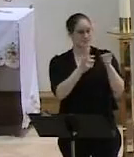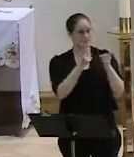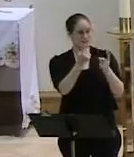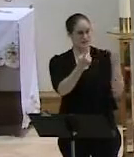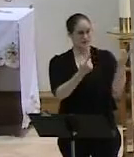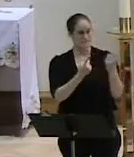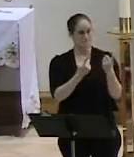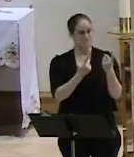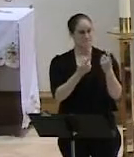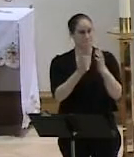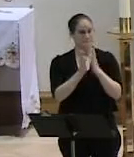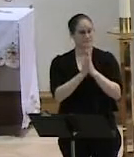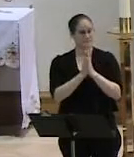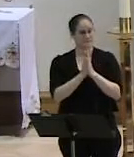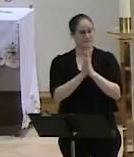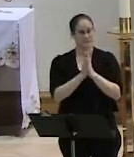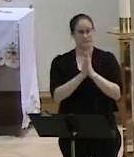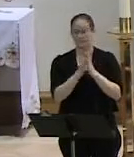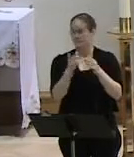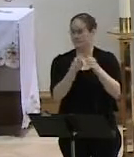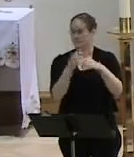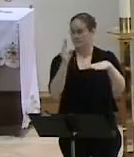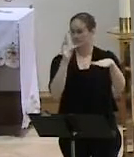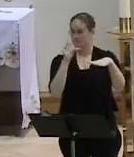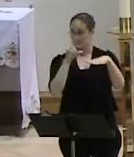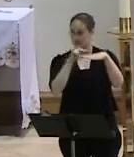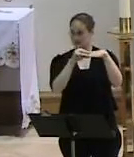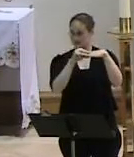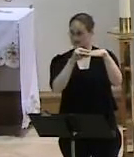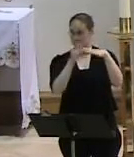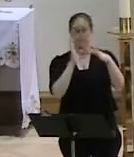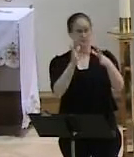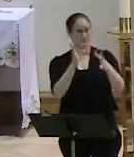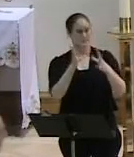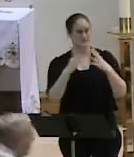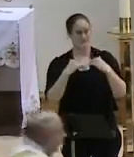as Dave is done presenting the clips.